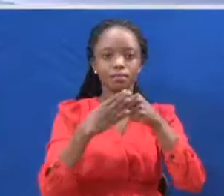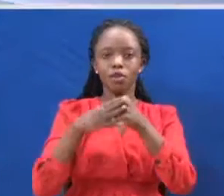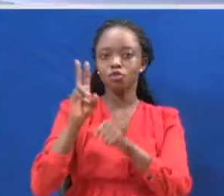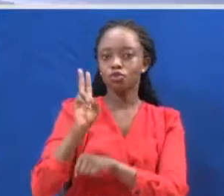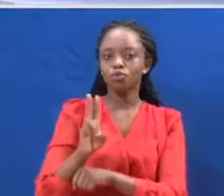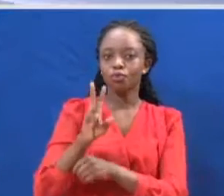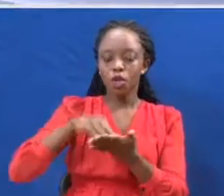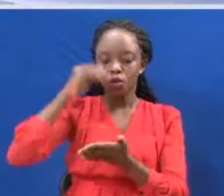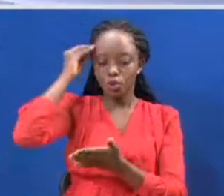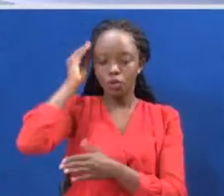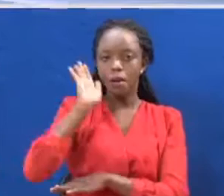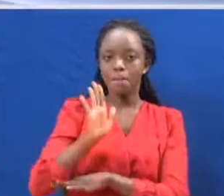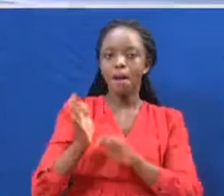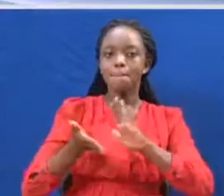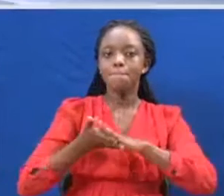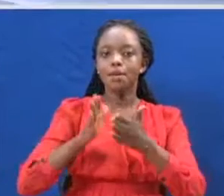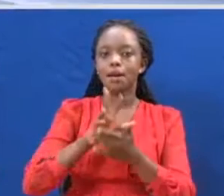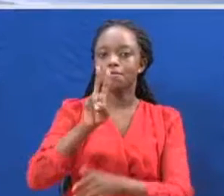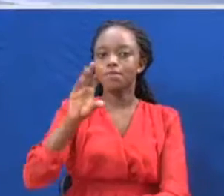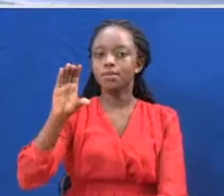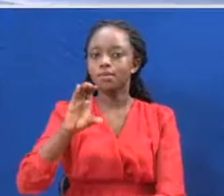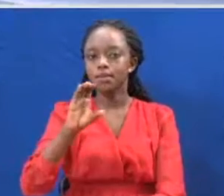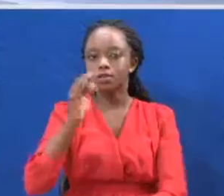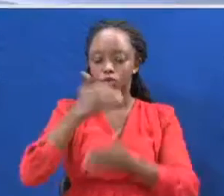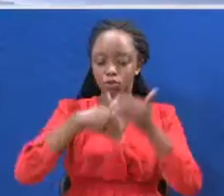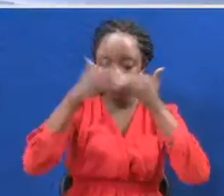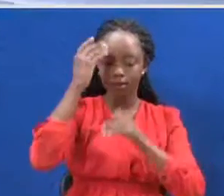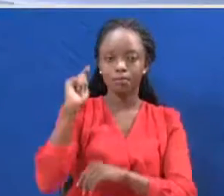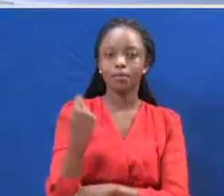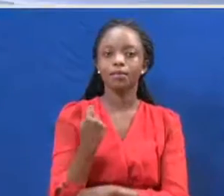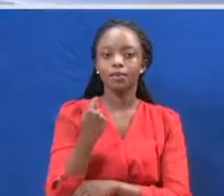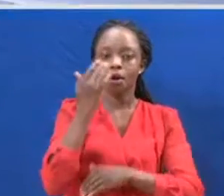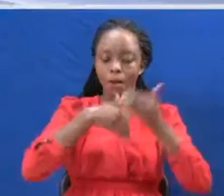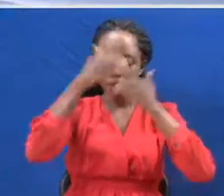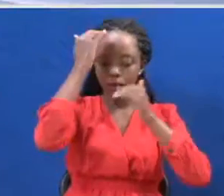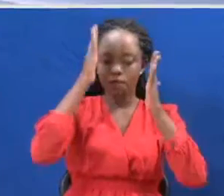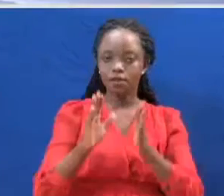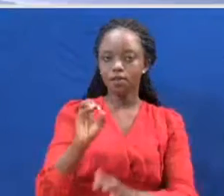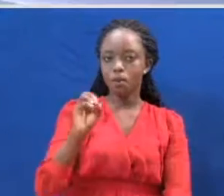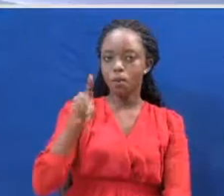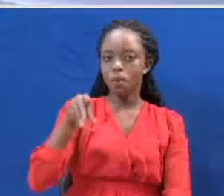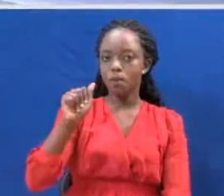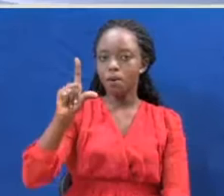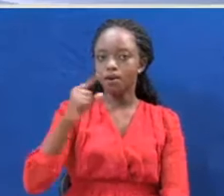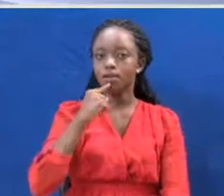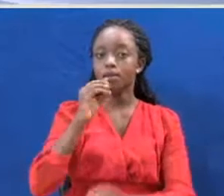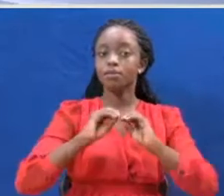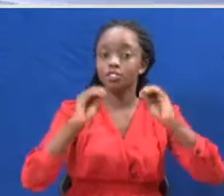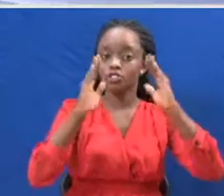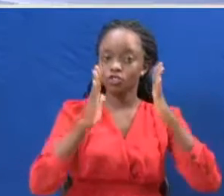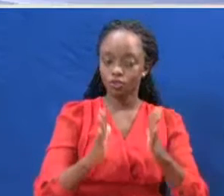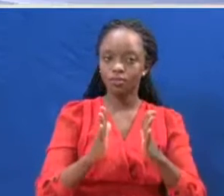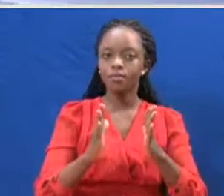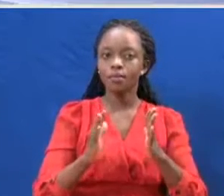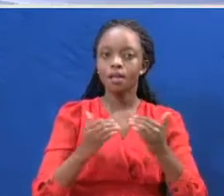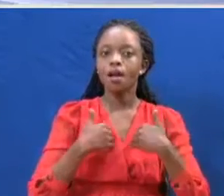his students have gone ahead to become vice-chancellors of universities in Kenya. Professor Uppal says teacher high-handedness contributes to